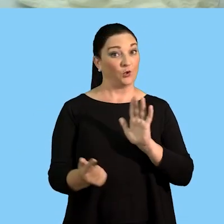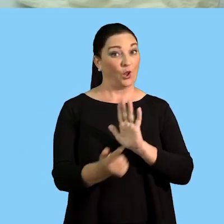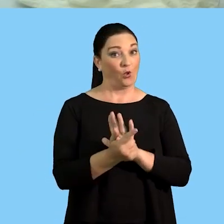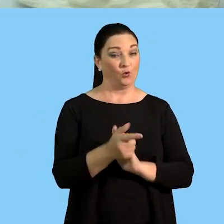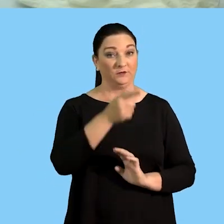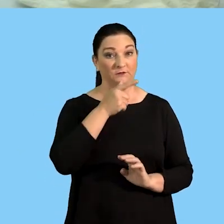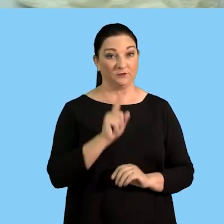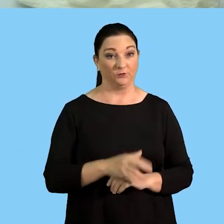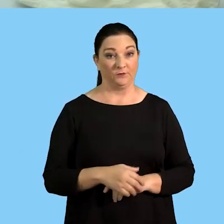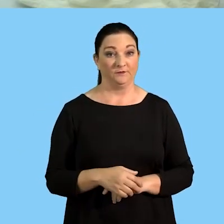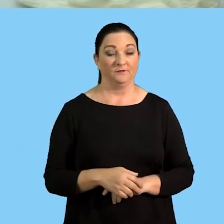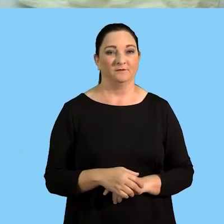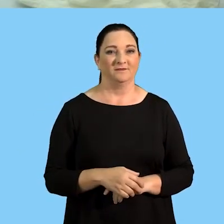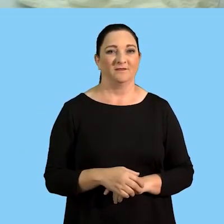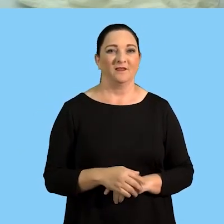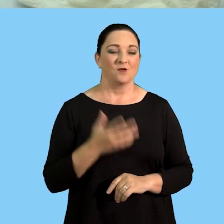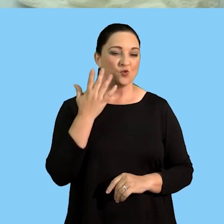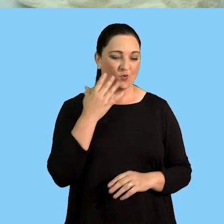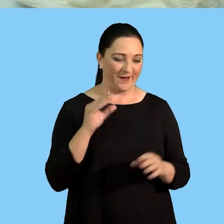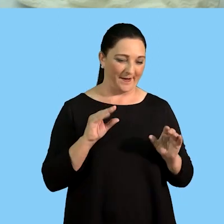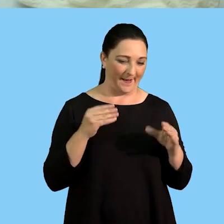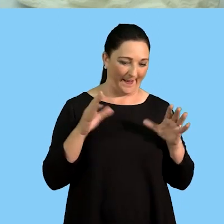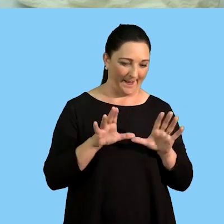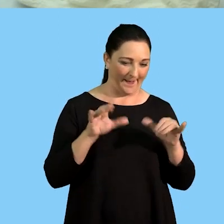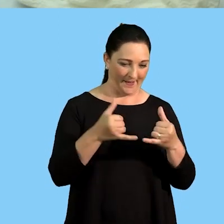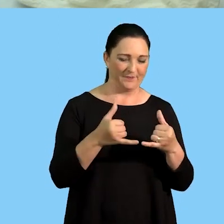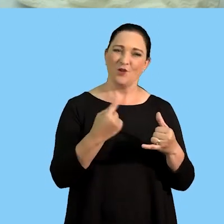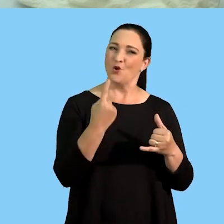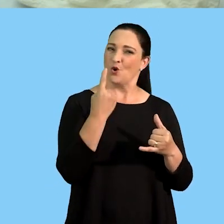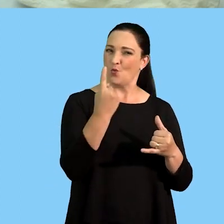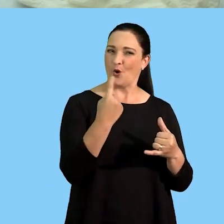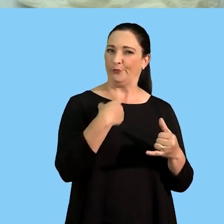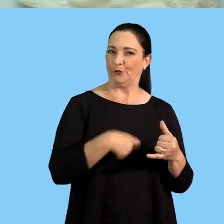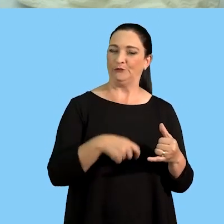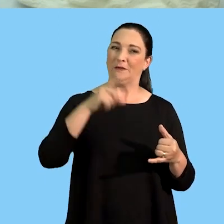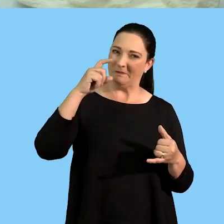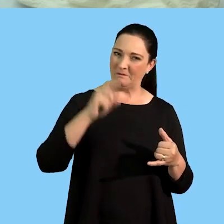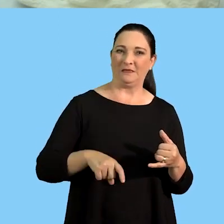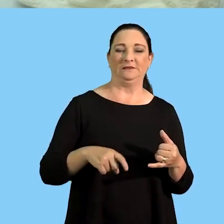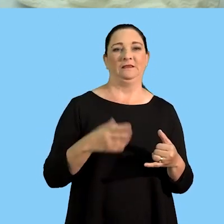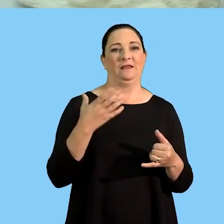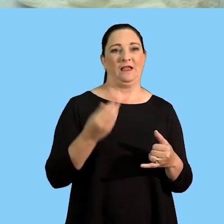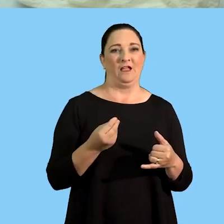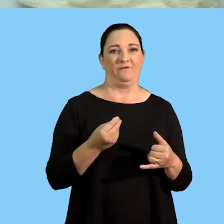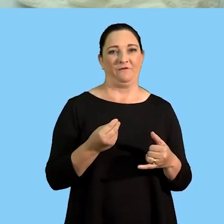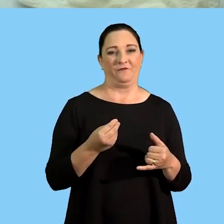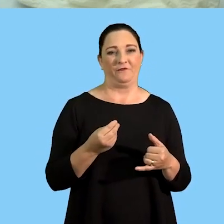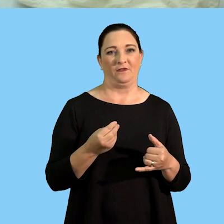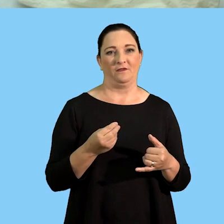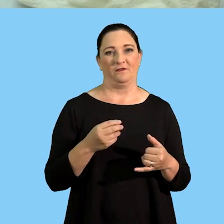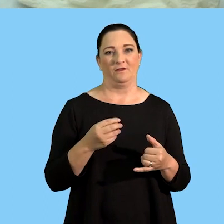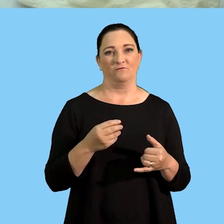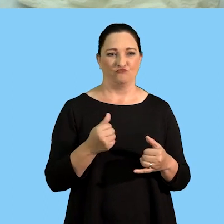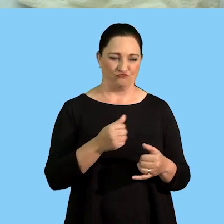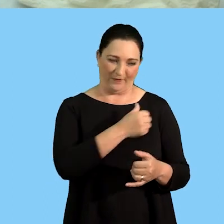According to the law, at least one employee should be trained in first aid. Now, this is to ensure